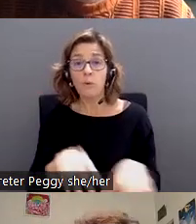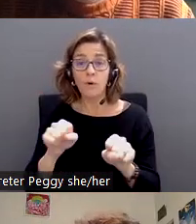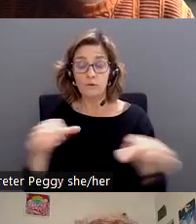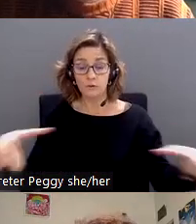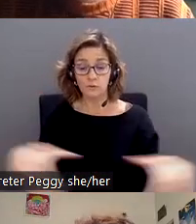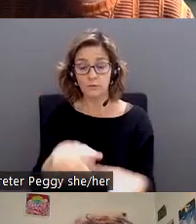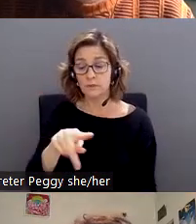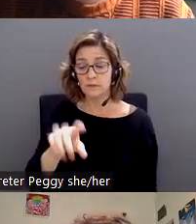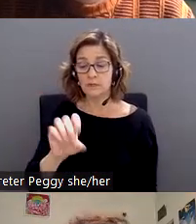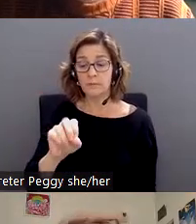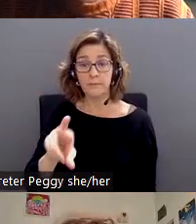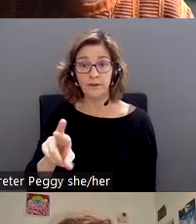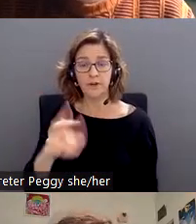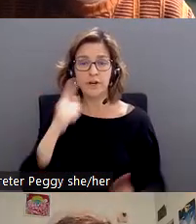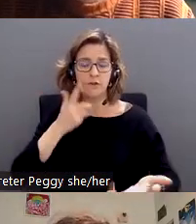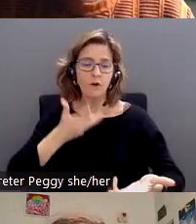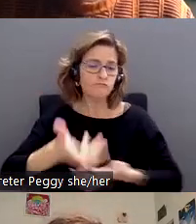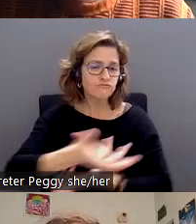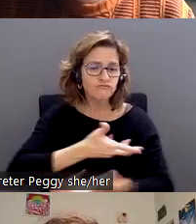of trauma or,